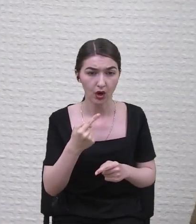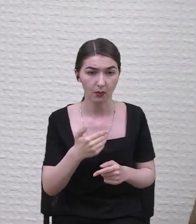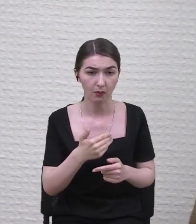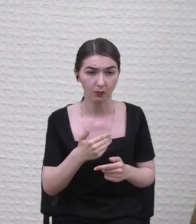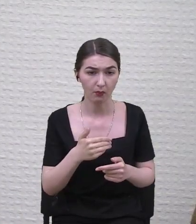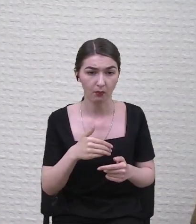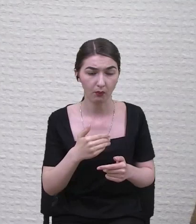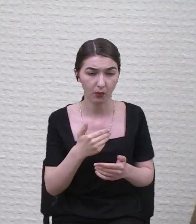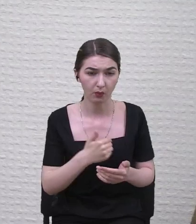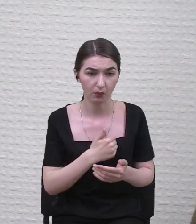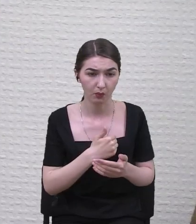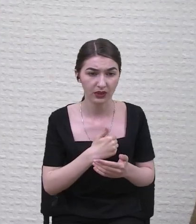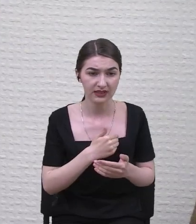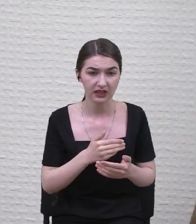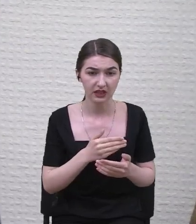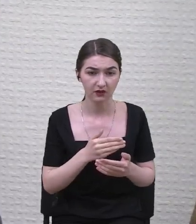know you're